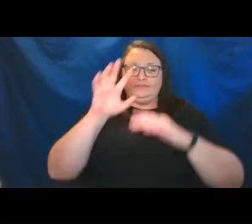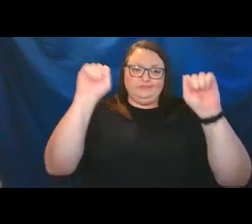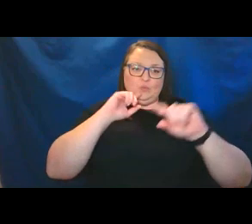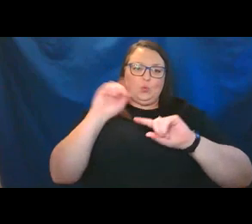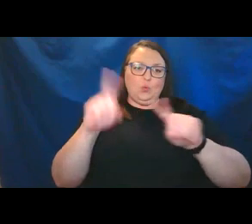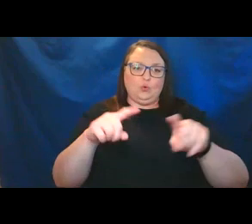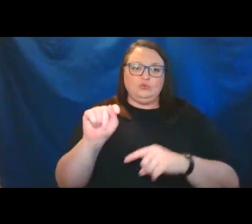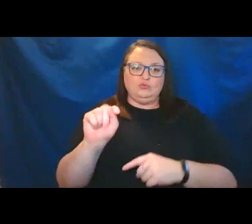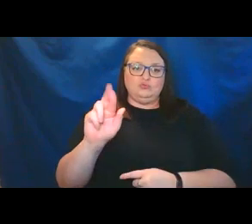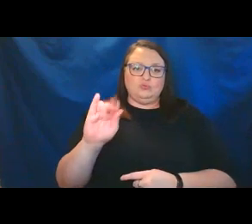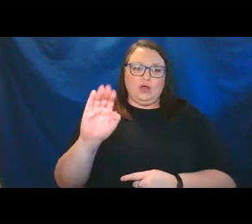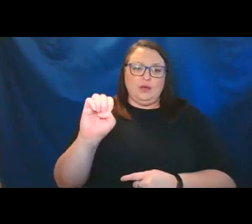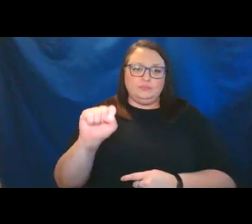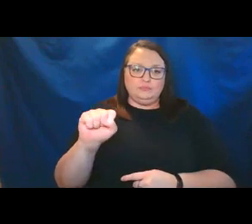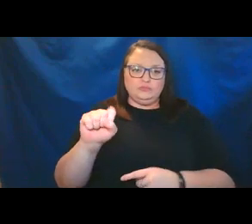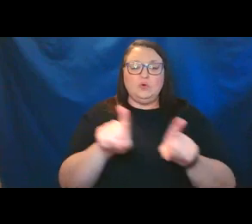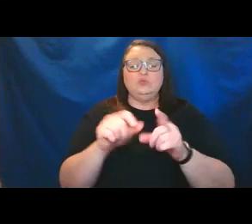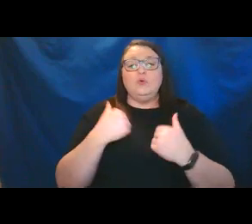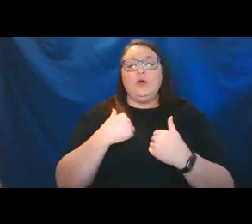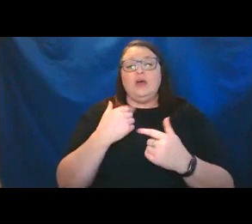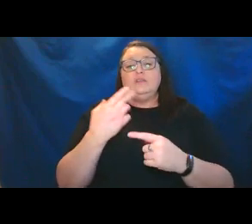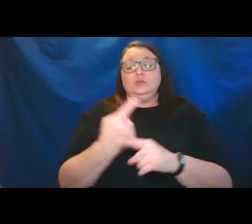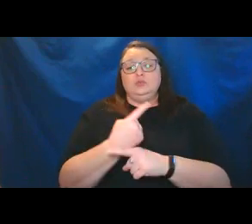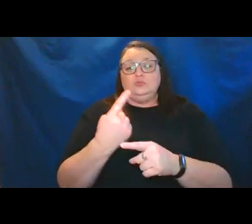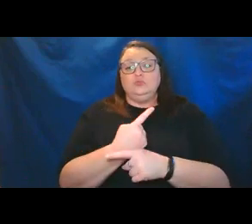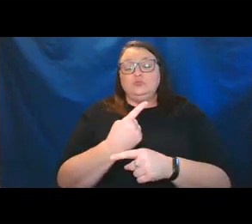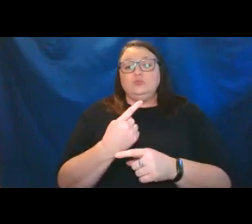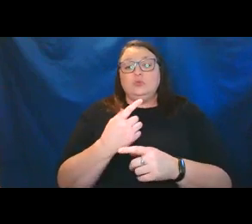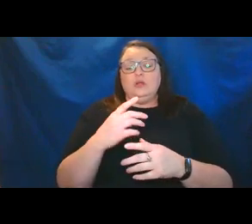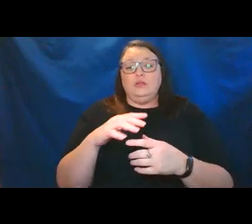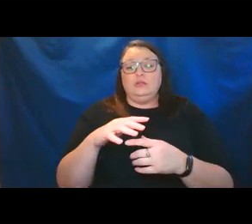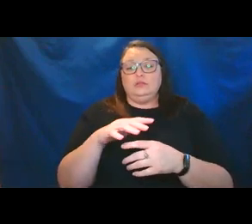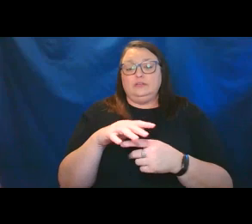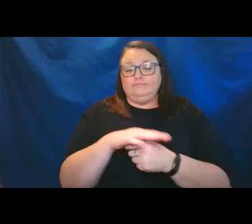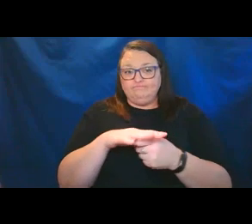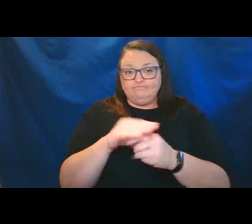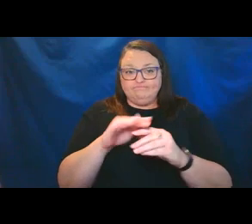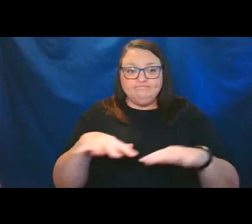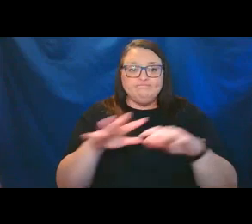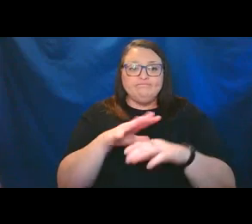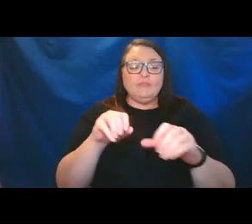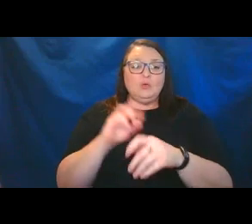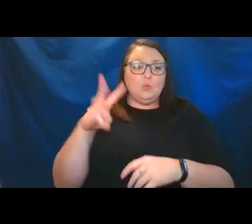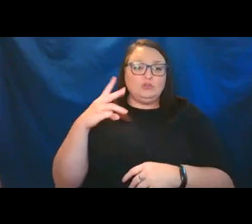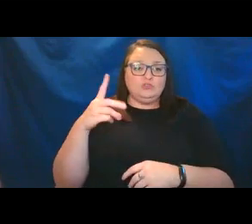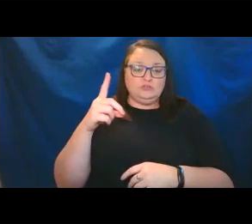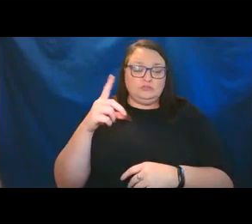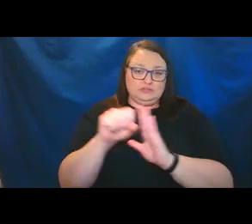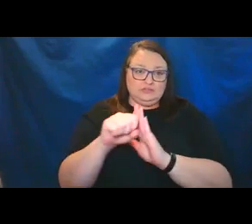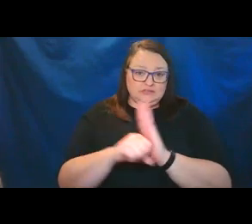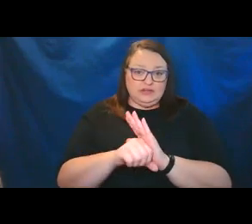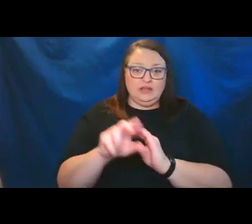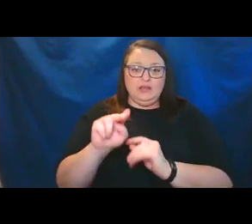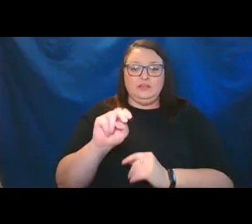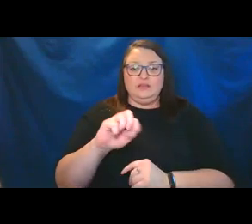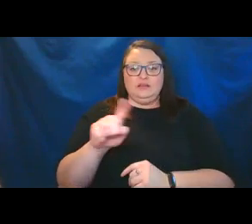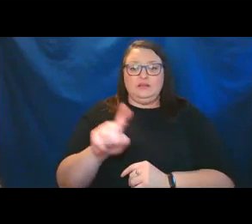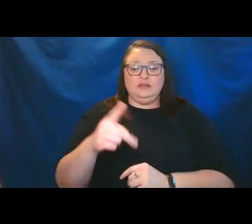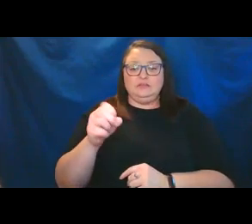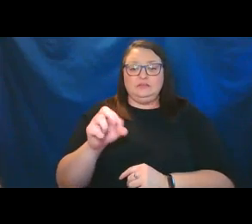also tribes that have usual and accustomed territory here in Washington State, such as Nez Perce and Umatilla